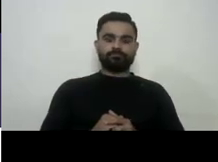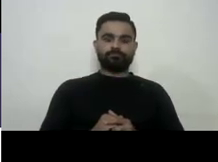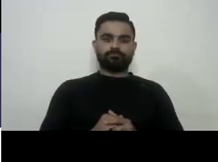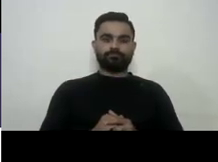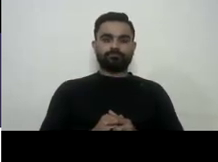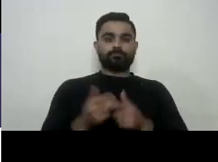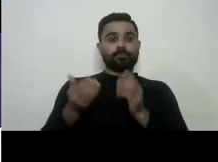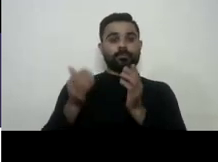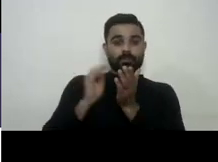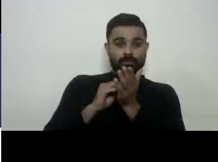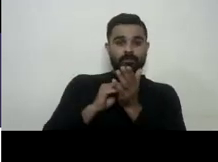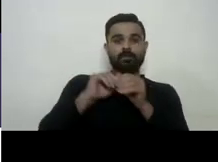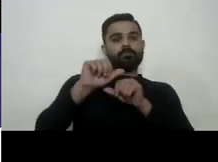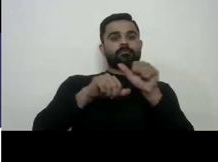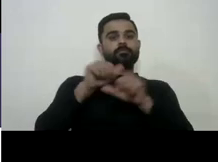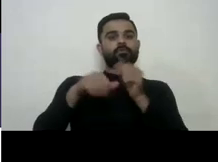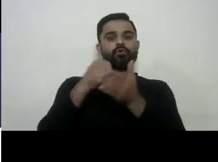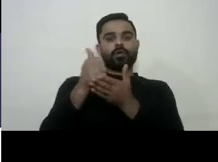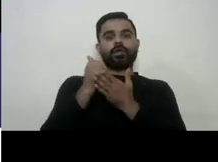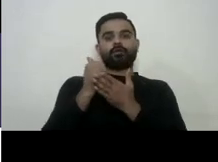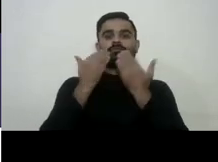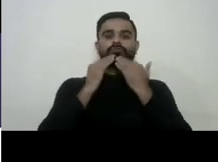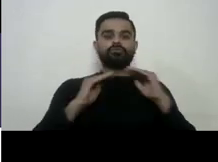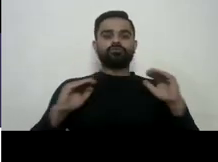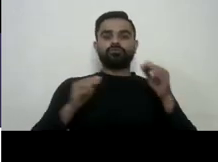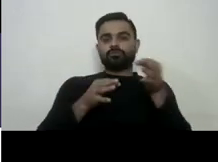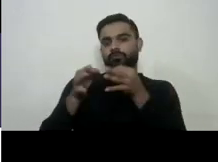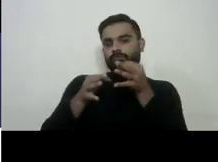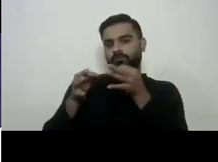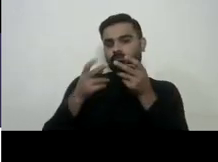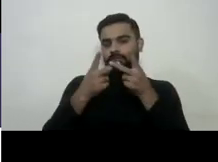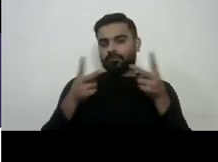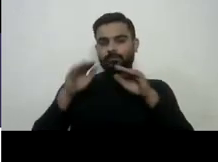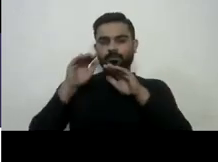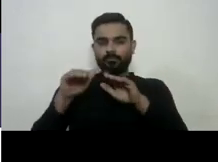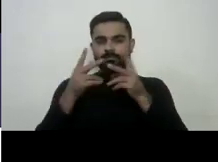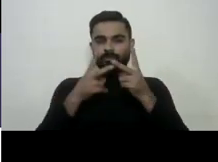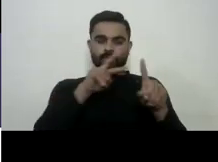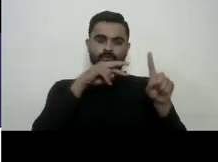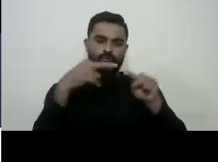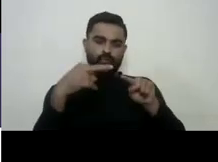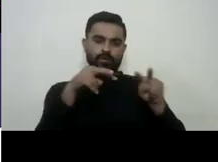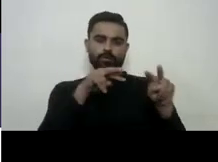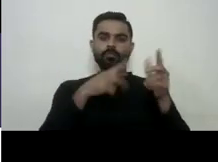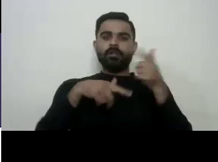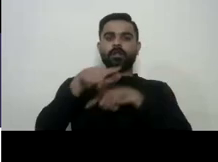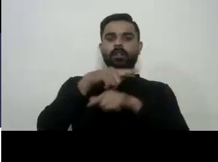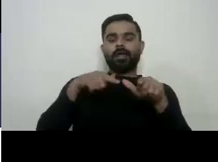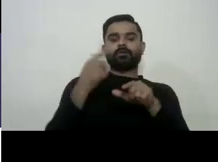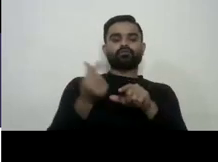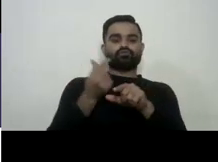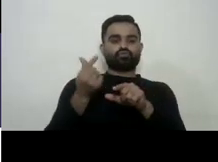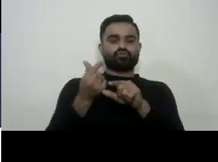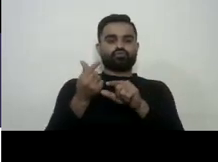And again, this process will help students to discuss different endings, different views, and how the language is used in the